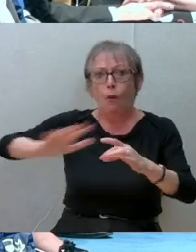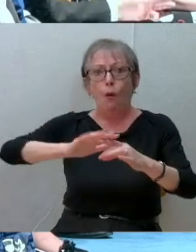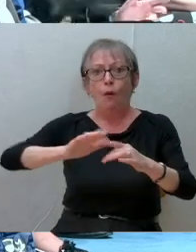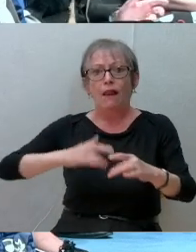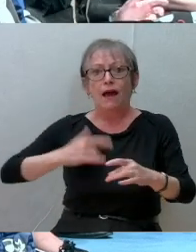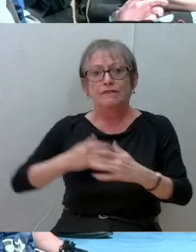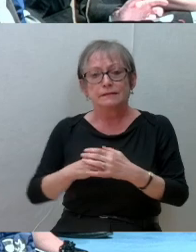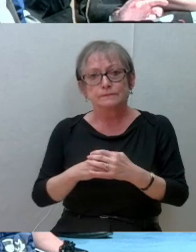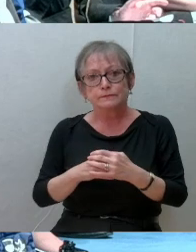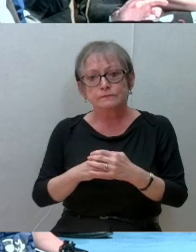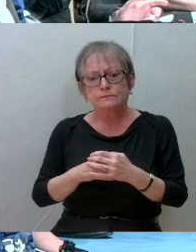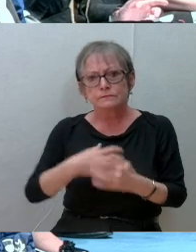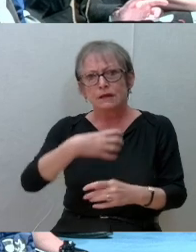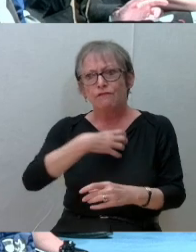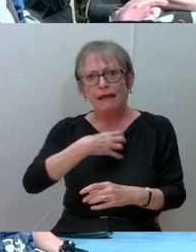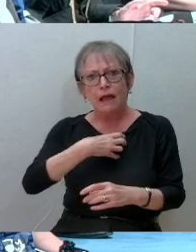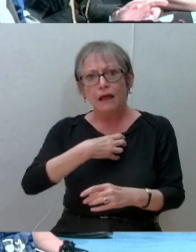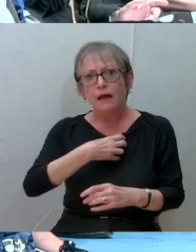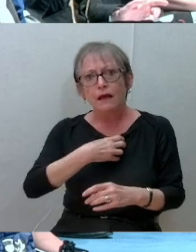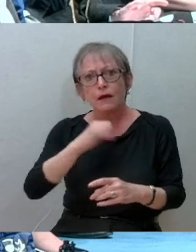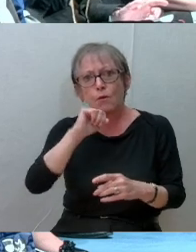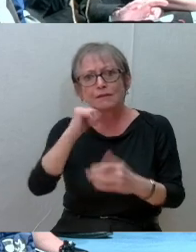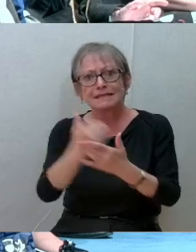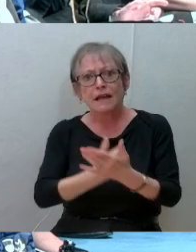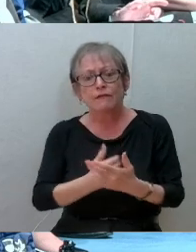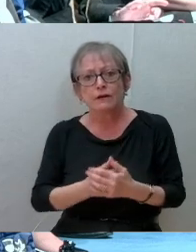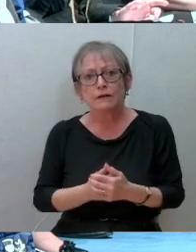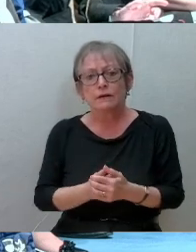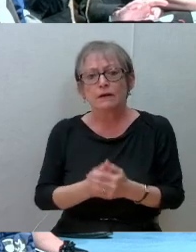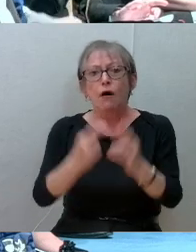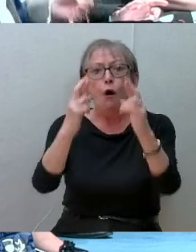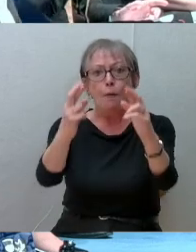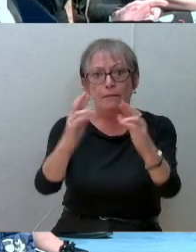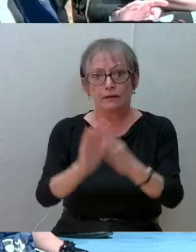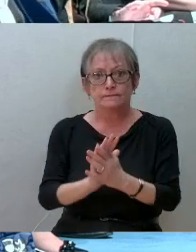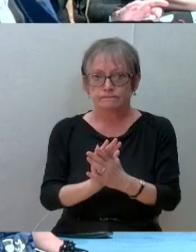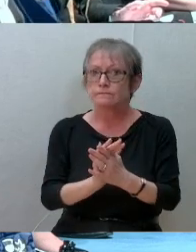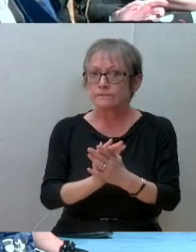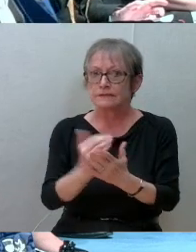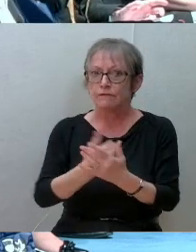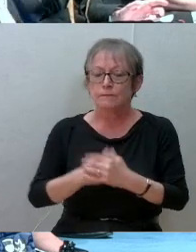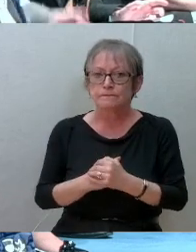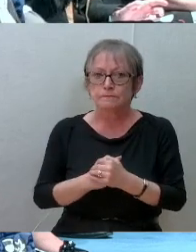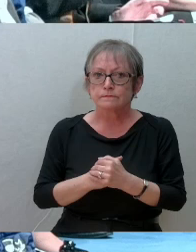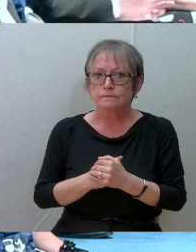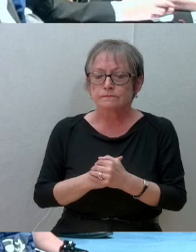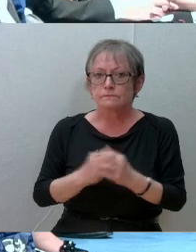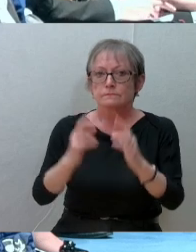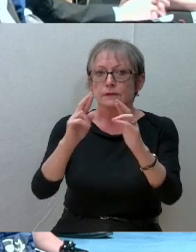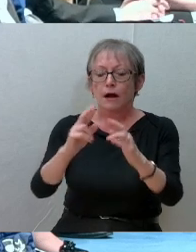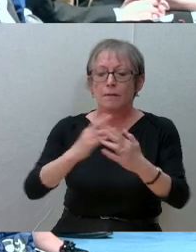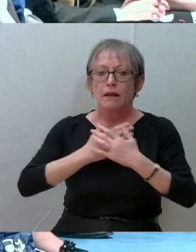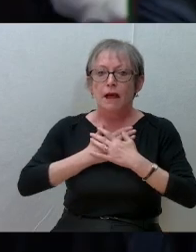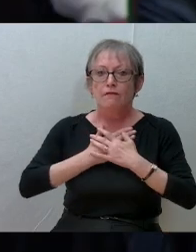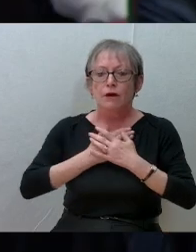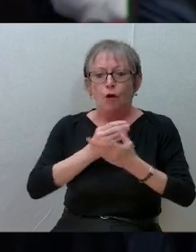our life. Fear is not going to make us safe. Only hope can make us safe. Hope, love, and